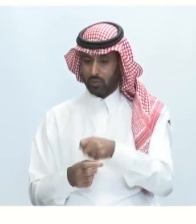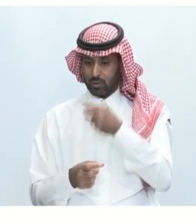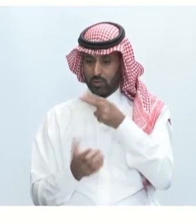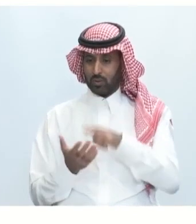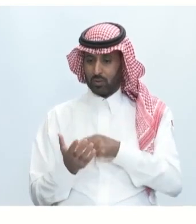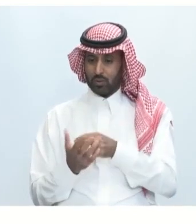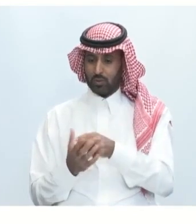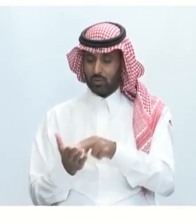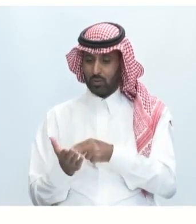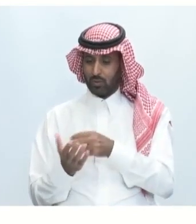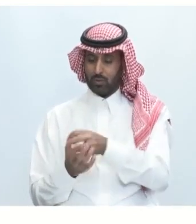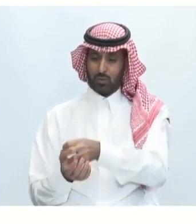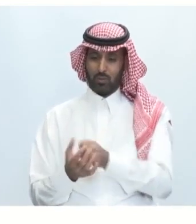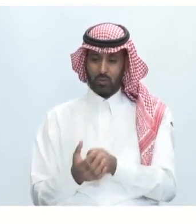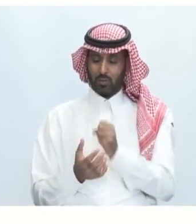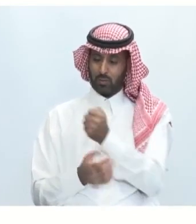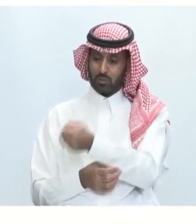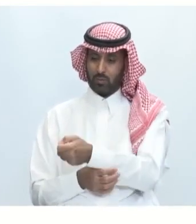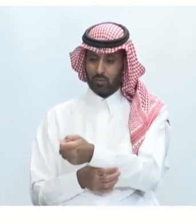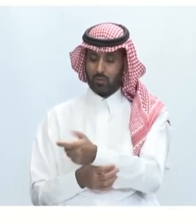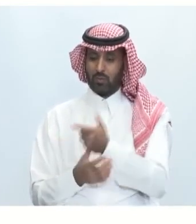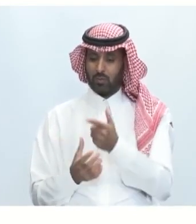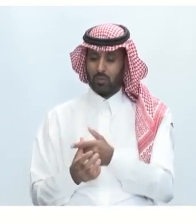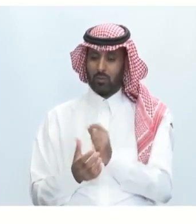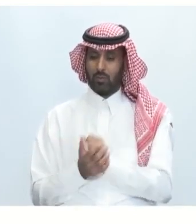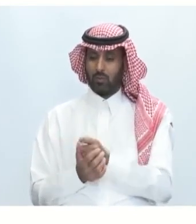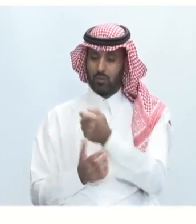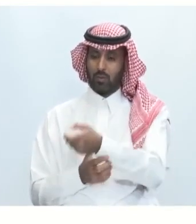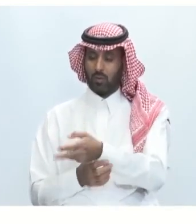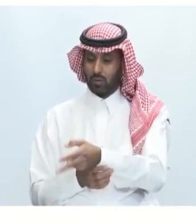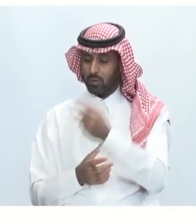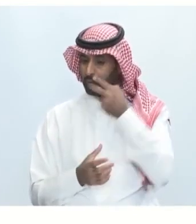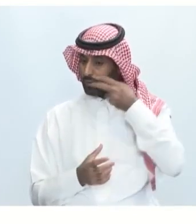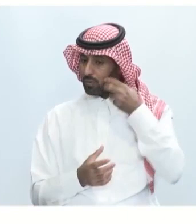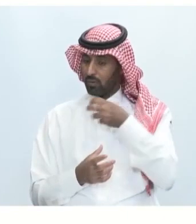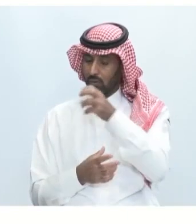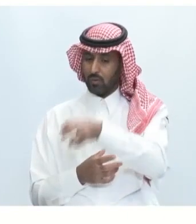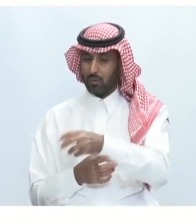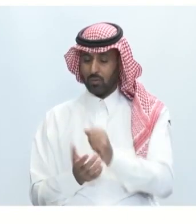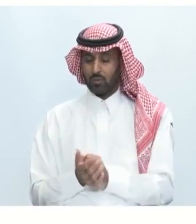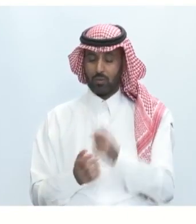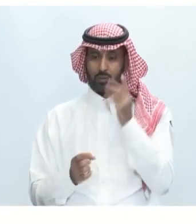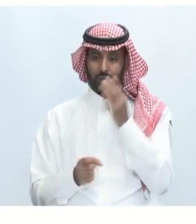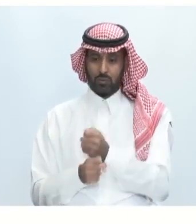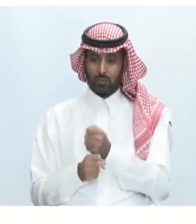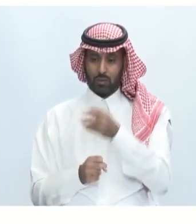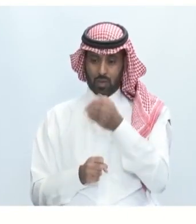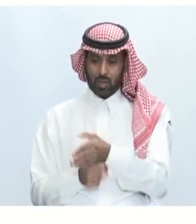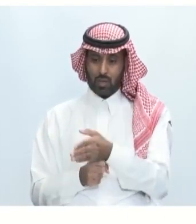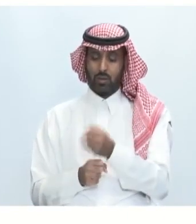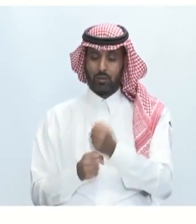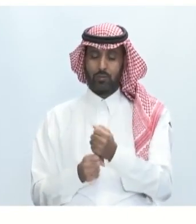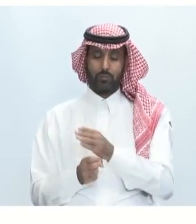the cartoon mouse offered his cheese to the cat. So his cheese is the direct and the cat is